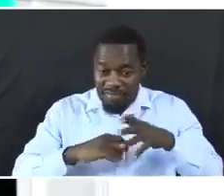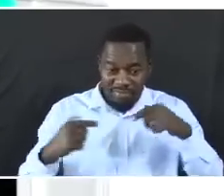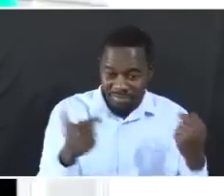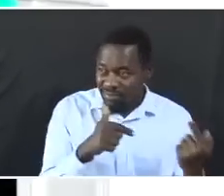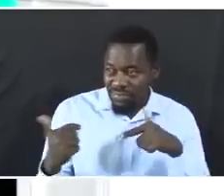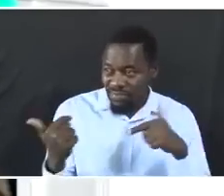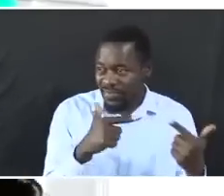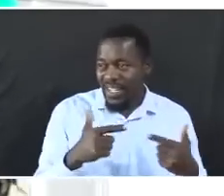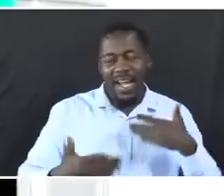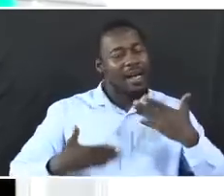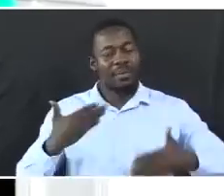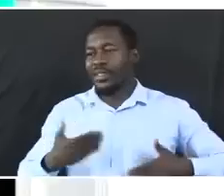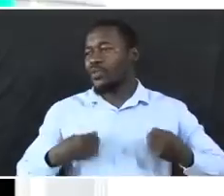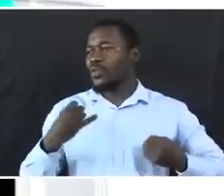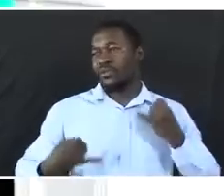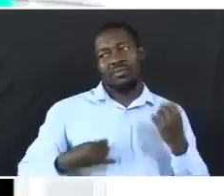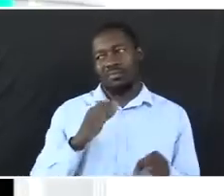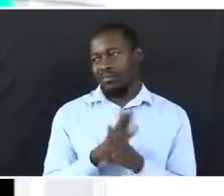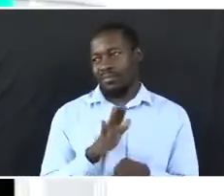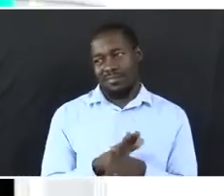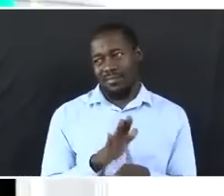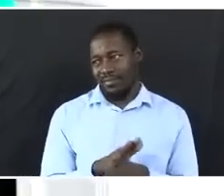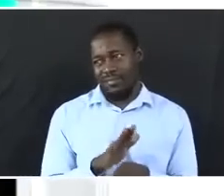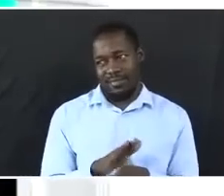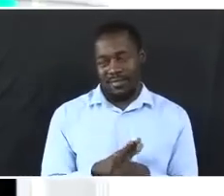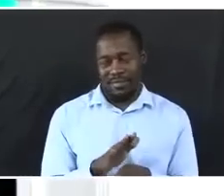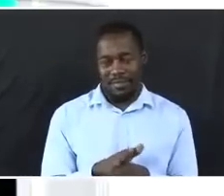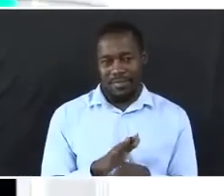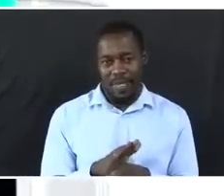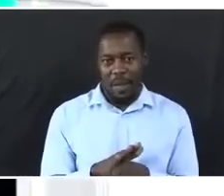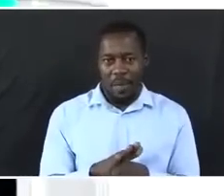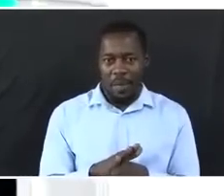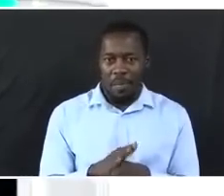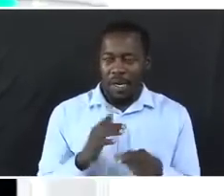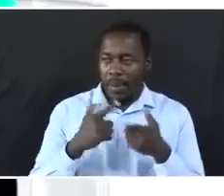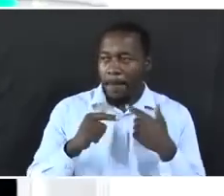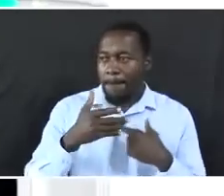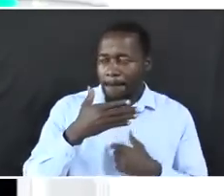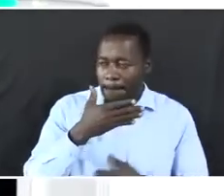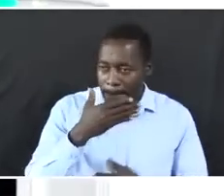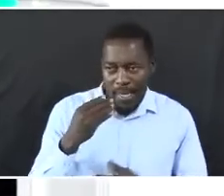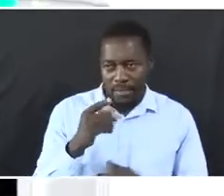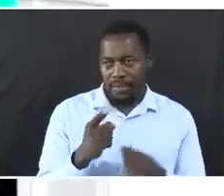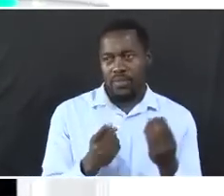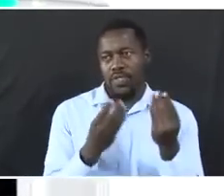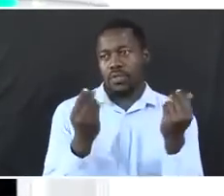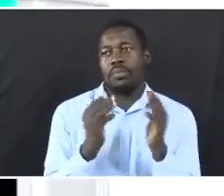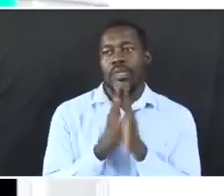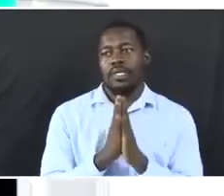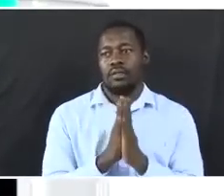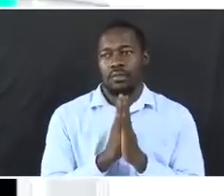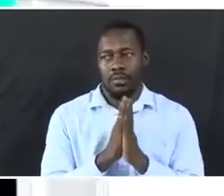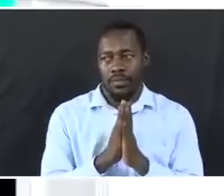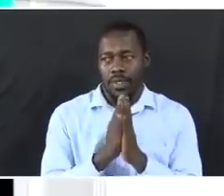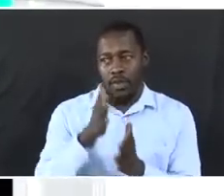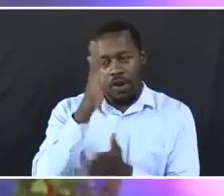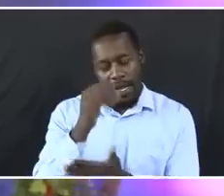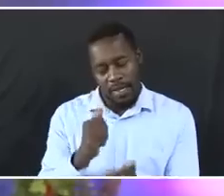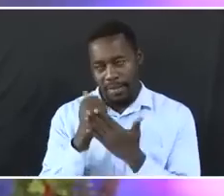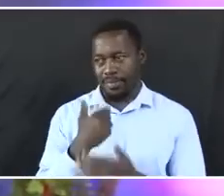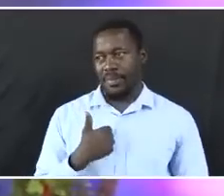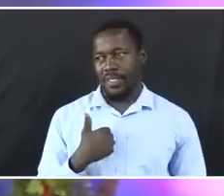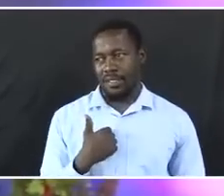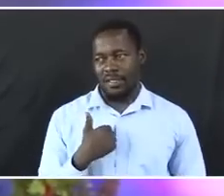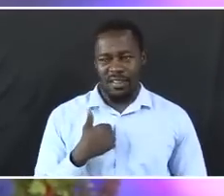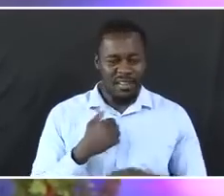yeah, wanapendana. You think so? It shakes him. And he begins to think, what is the next thing I will do so that they don't